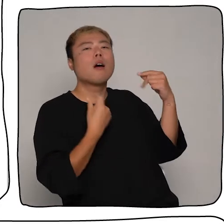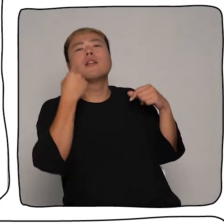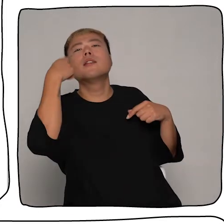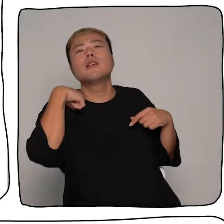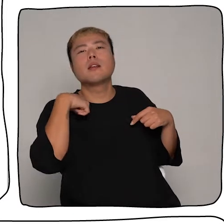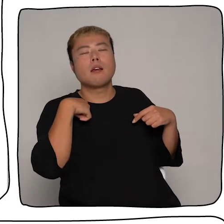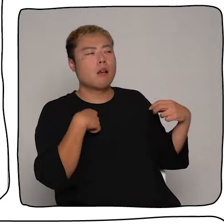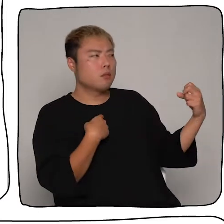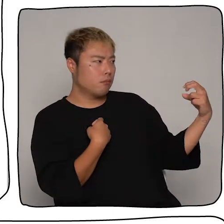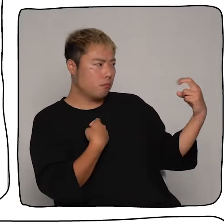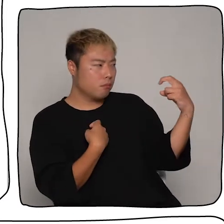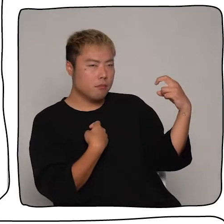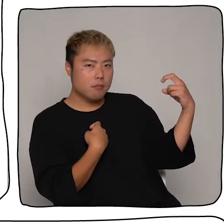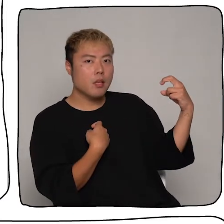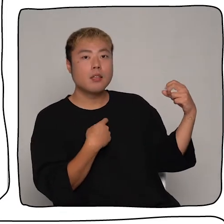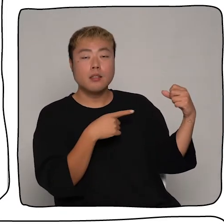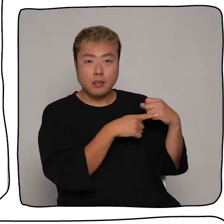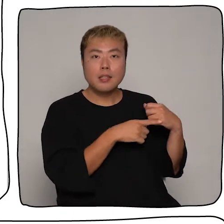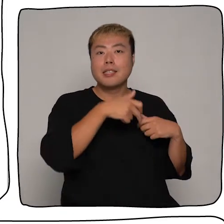His